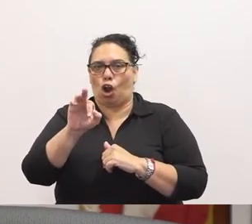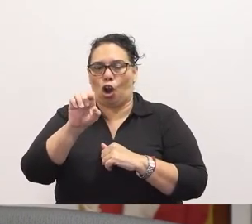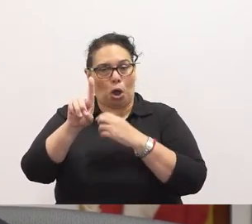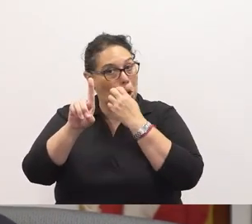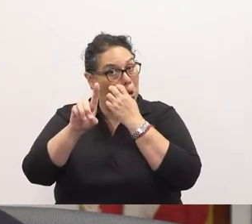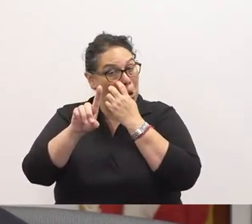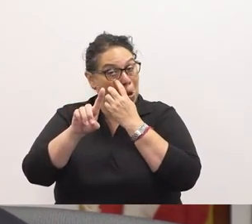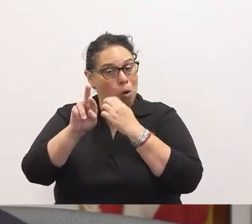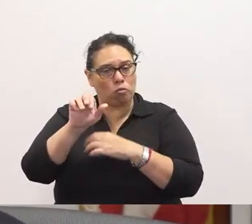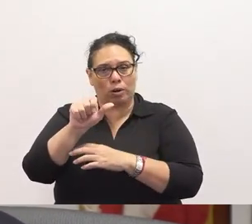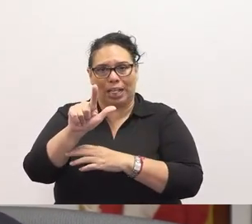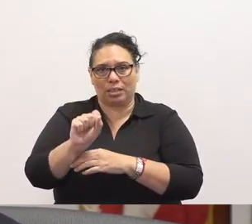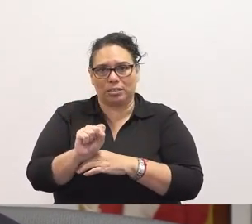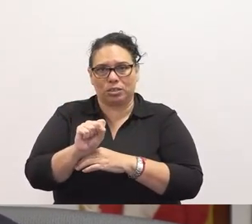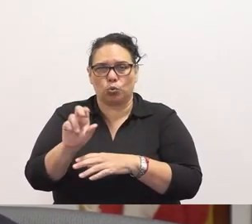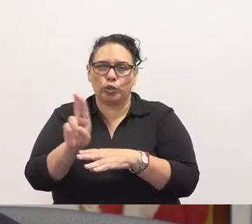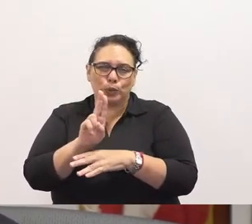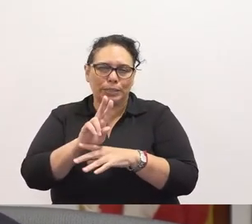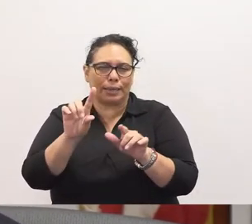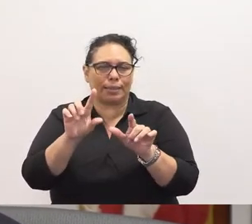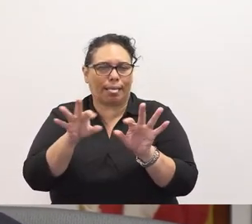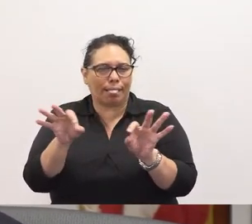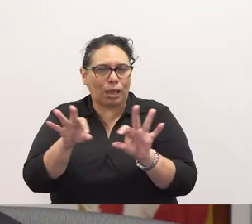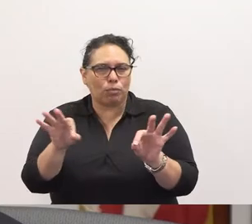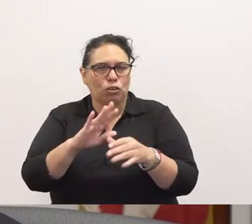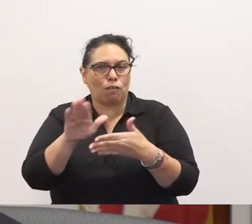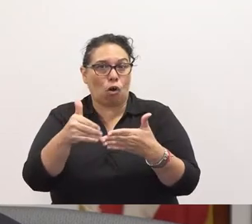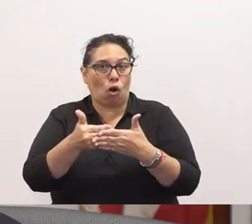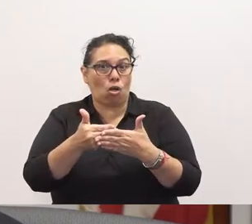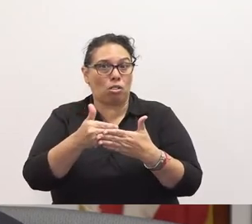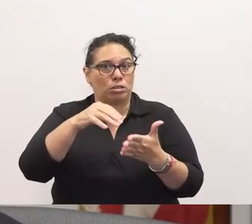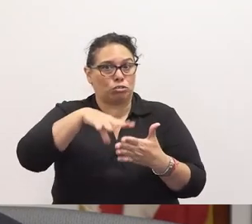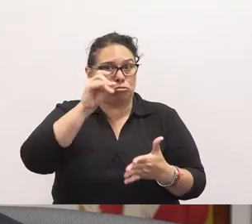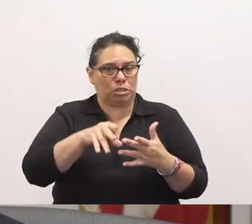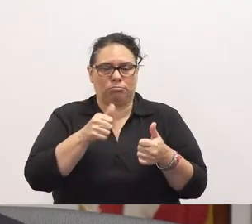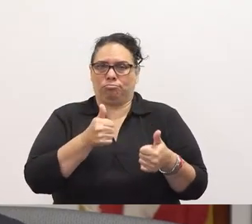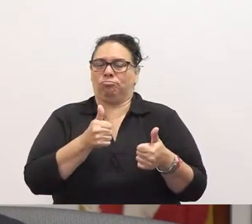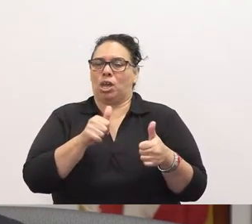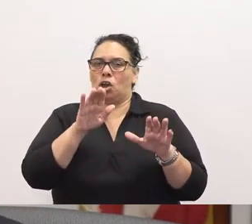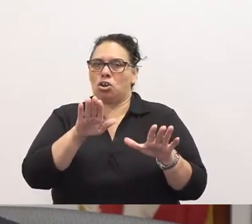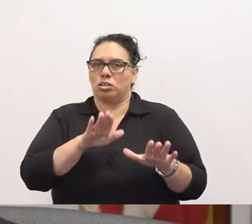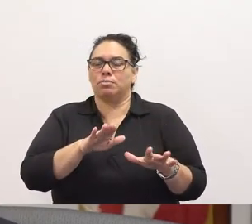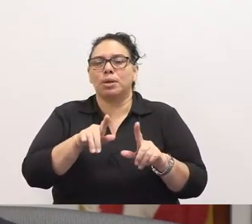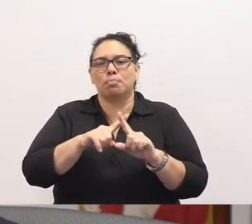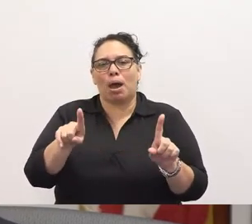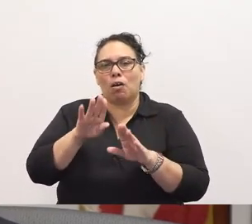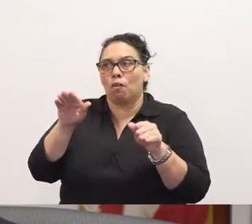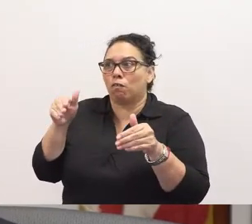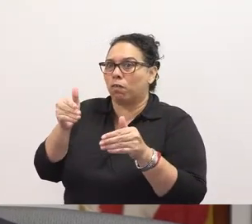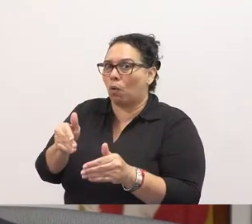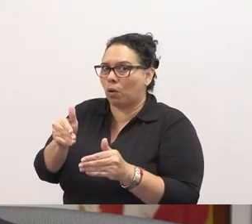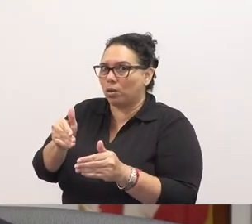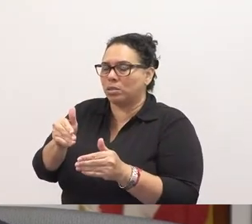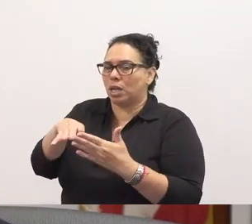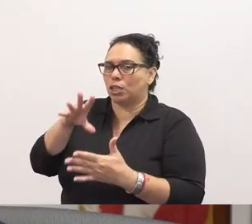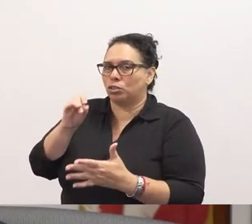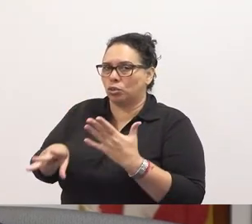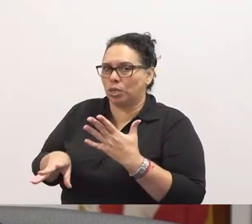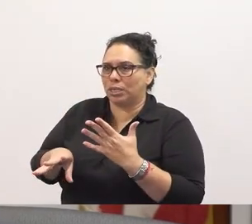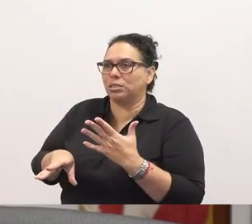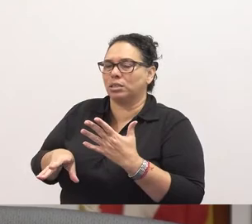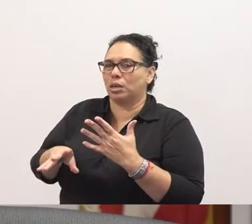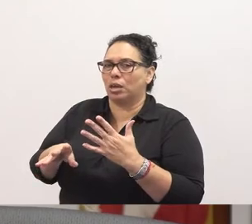using language of all students, and yes, that's awesome, but we need to also focus on those students where there are